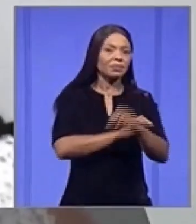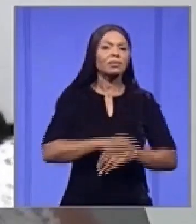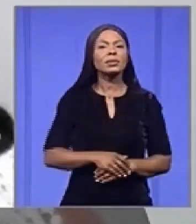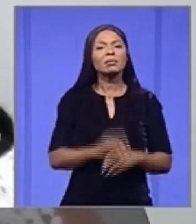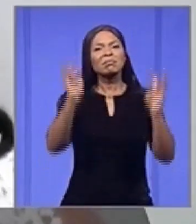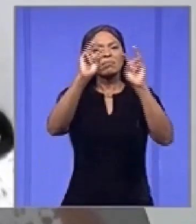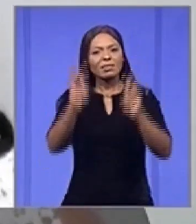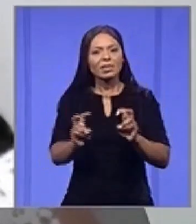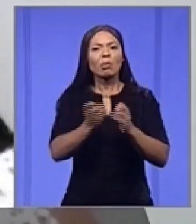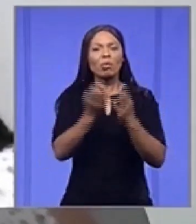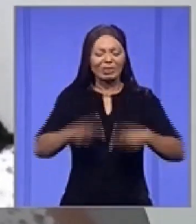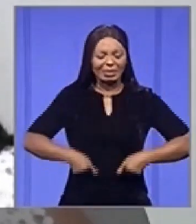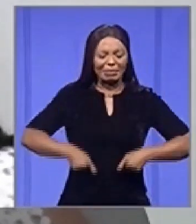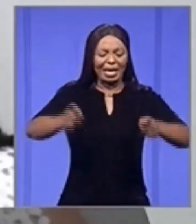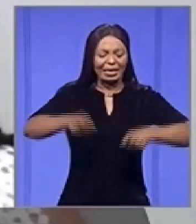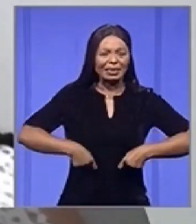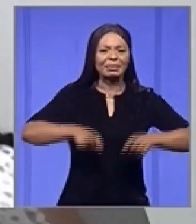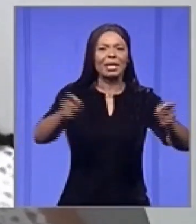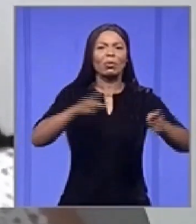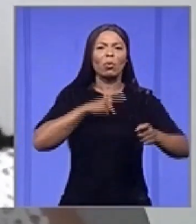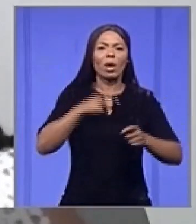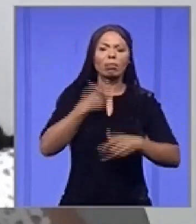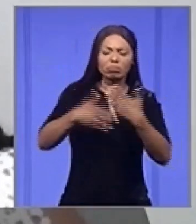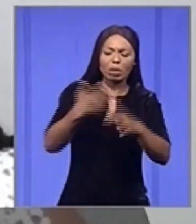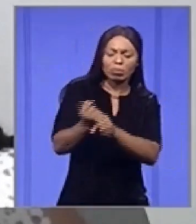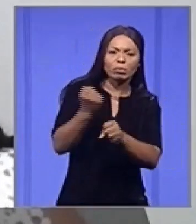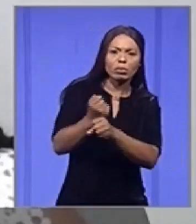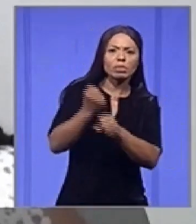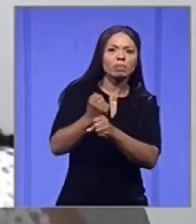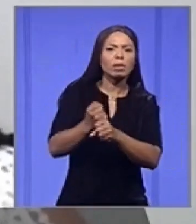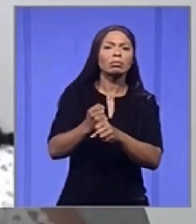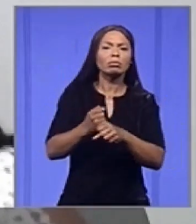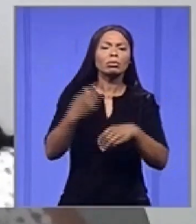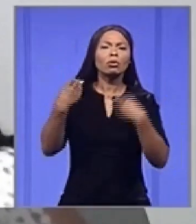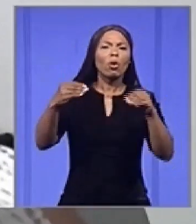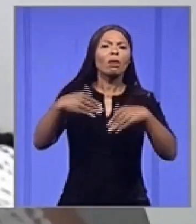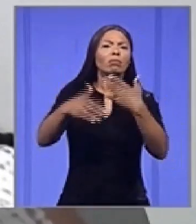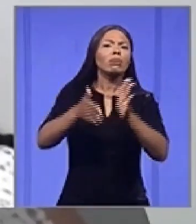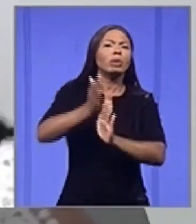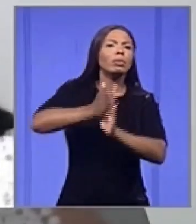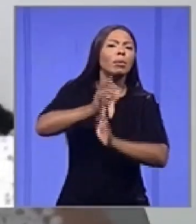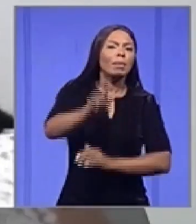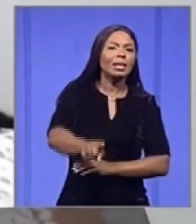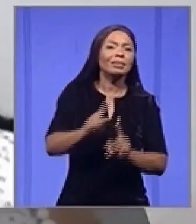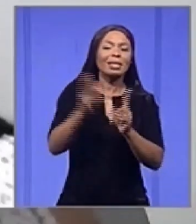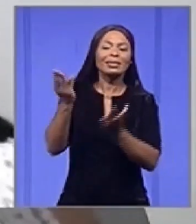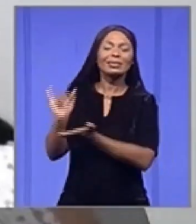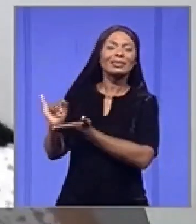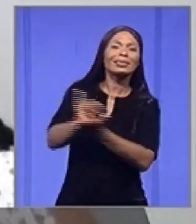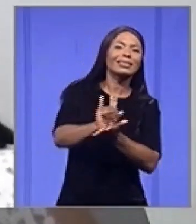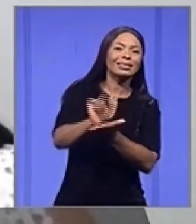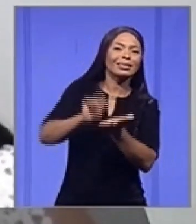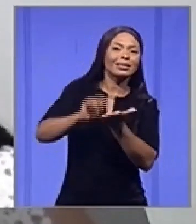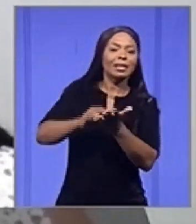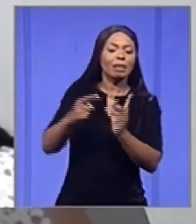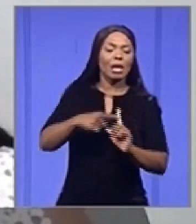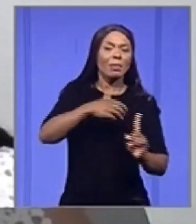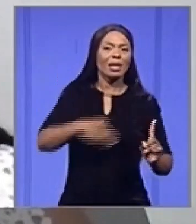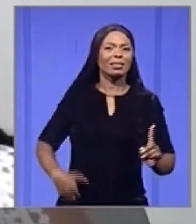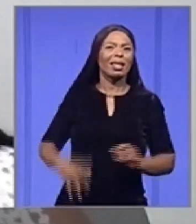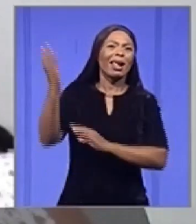invest because they have to continue to operate. They have invested a lot more, but also that investment has been what the president has been talking